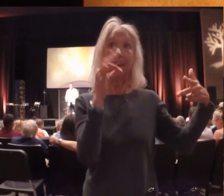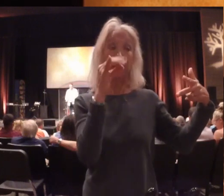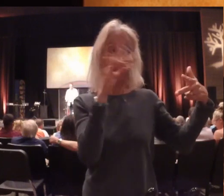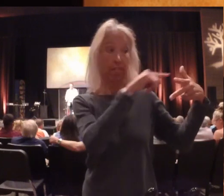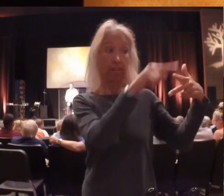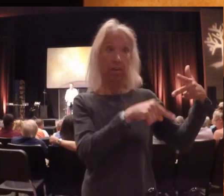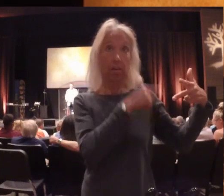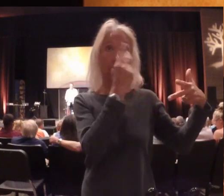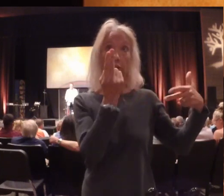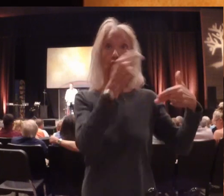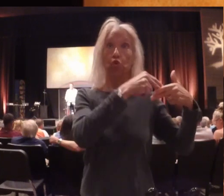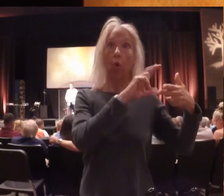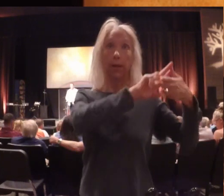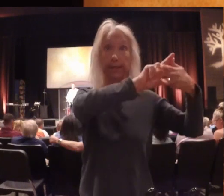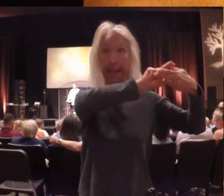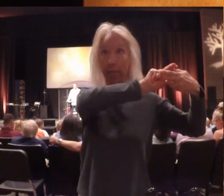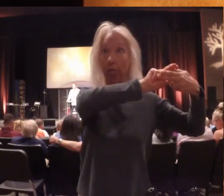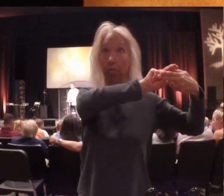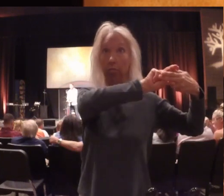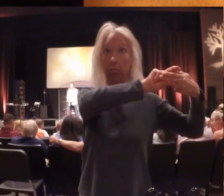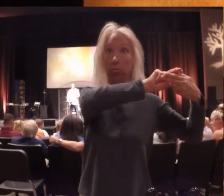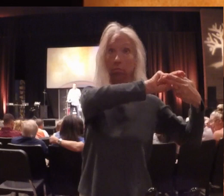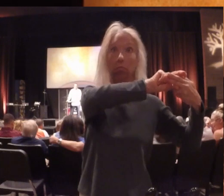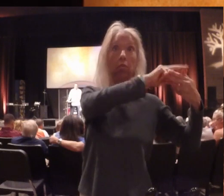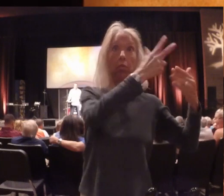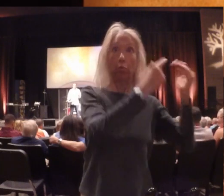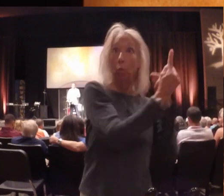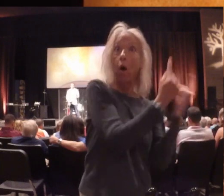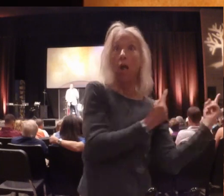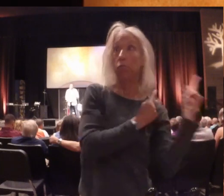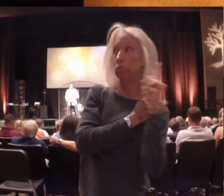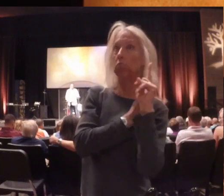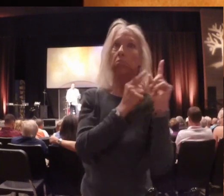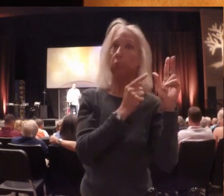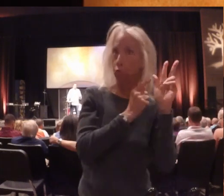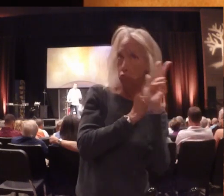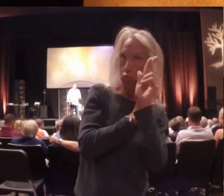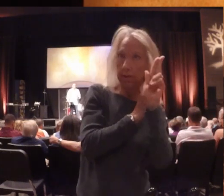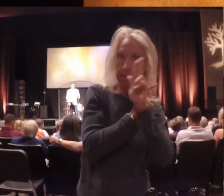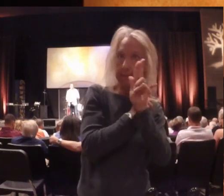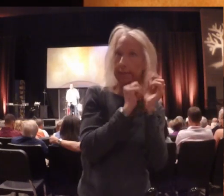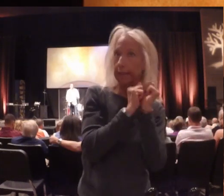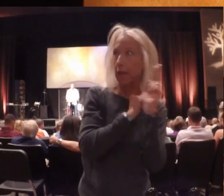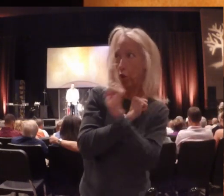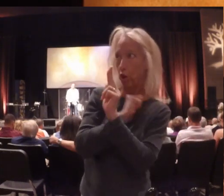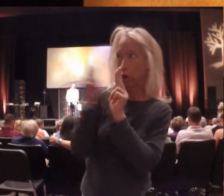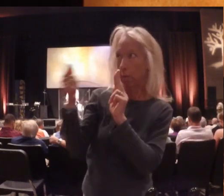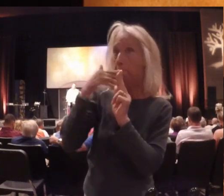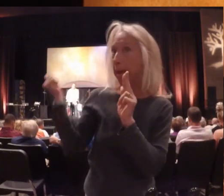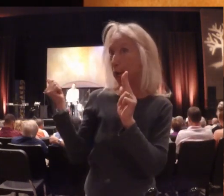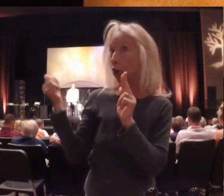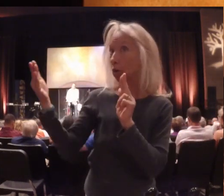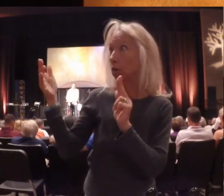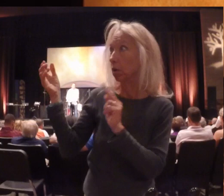No problem. Three against one. This should be an easy, decisive win. But what we're going to learn is things don't go as